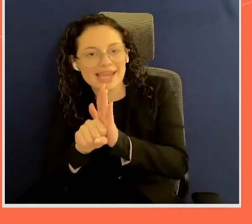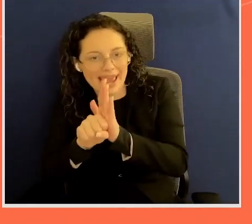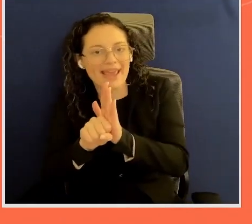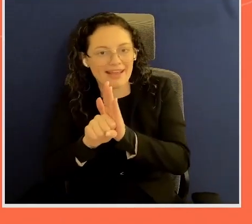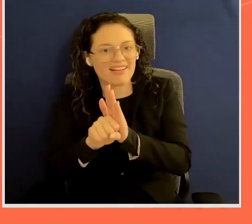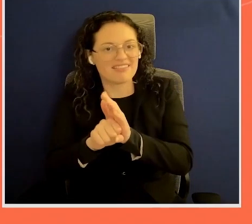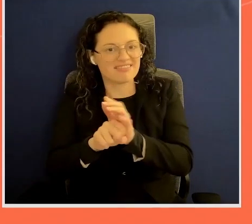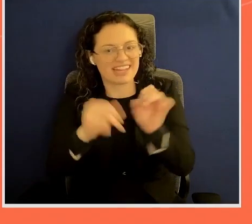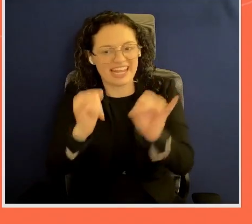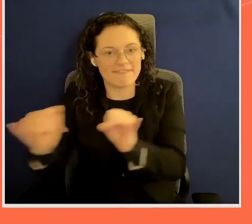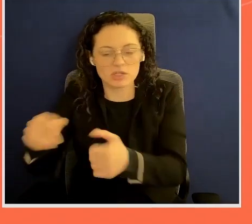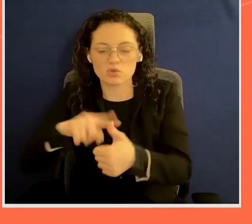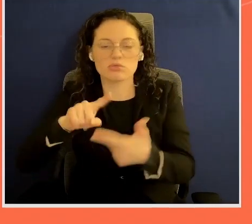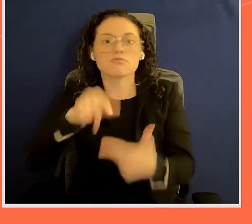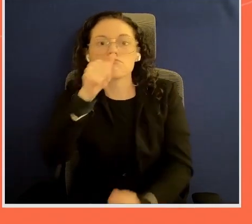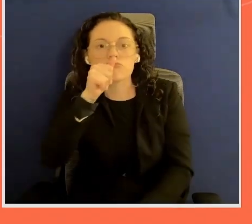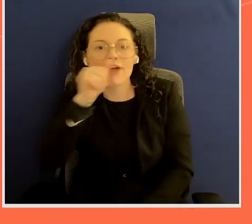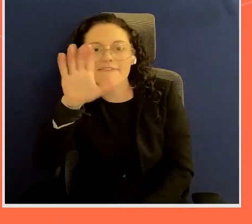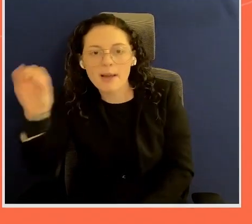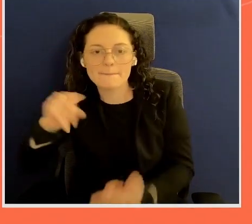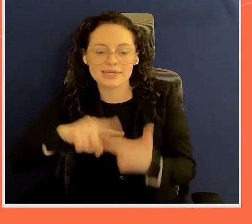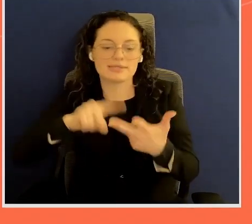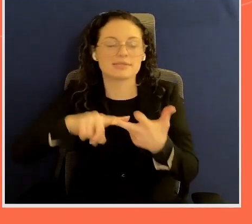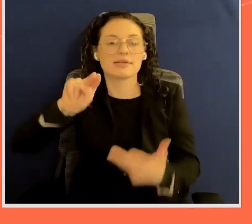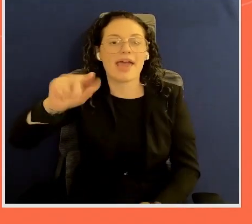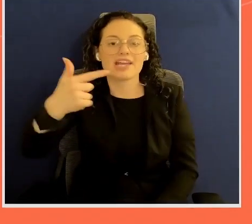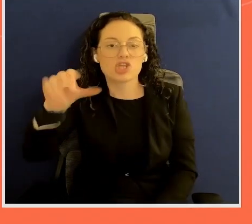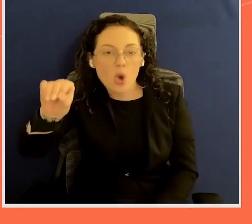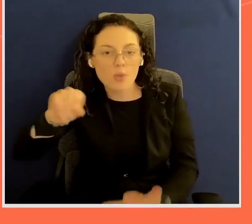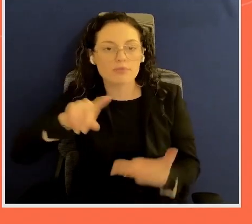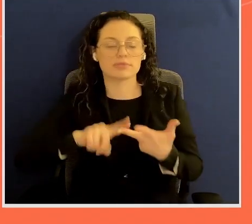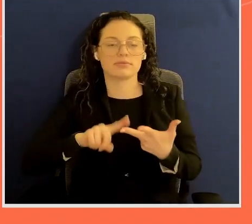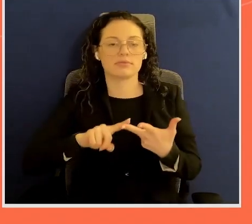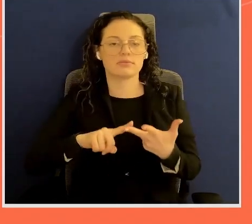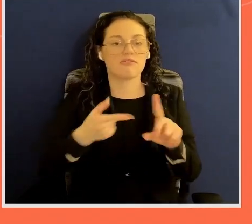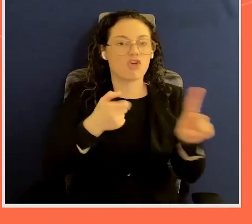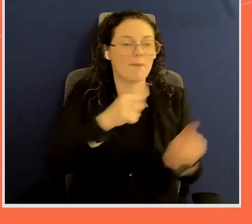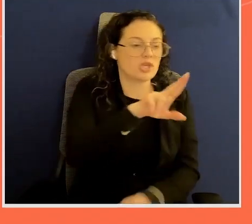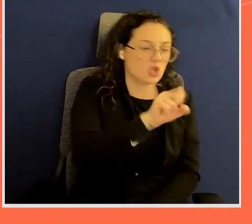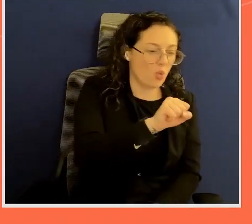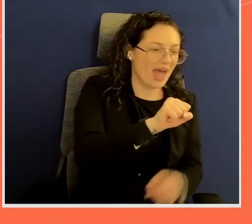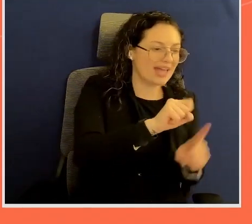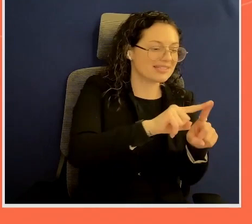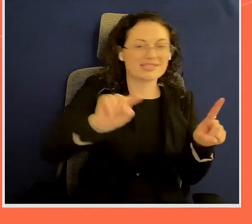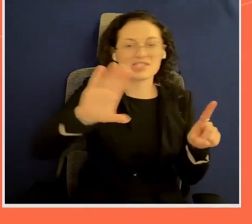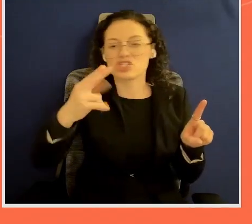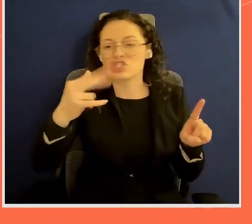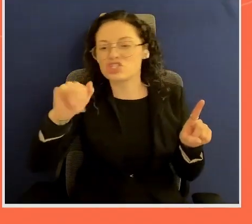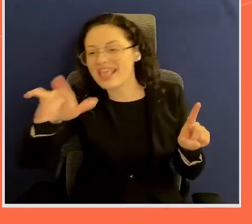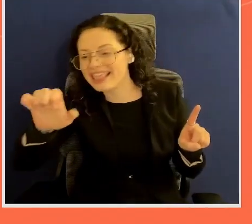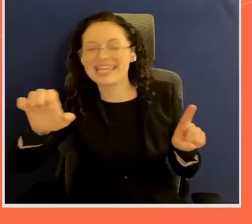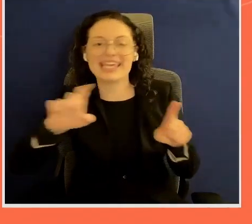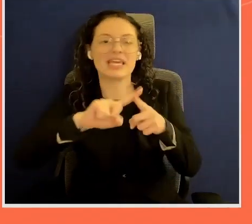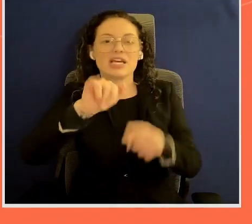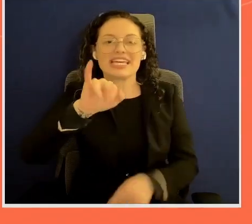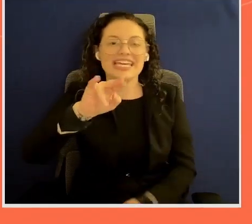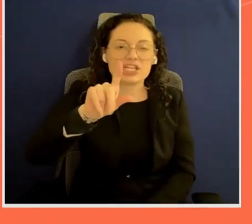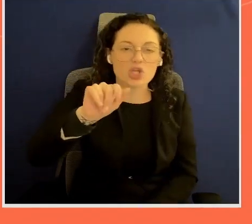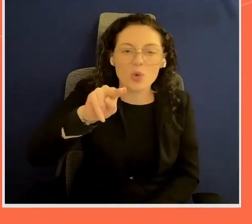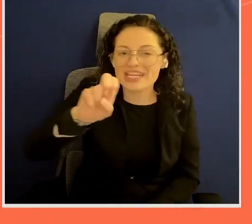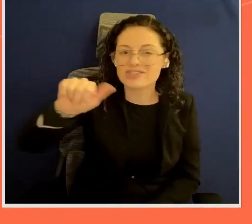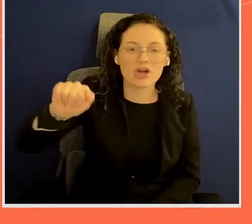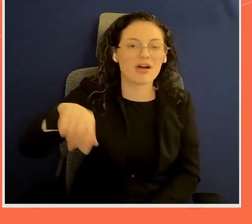weeks leading up to this Our Ocean event, Palau has come up with a 3-year initial plan that can